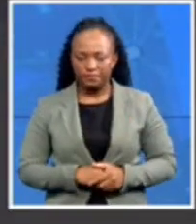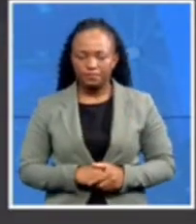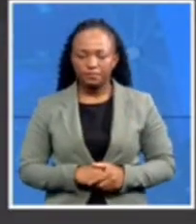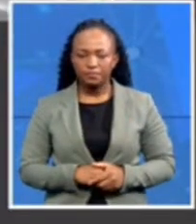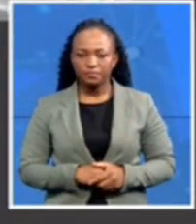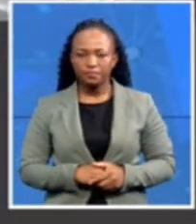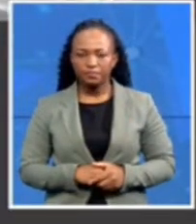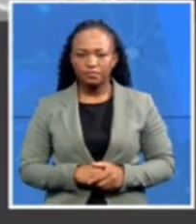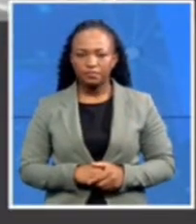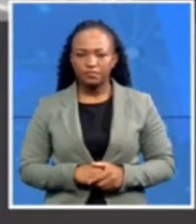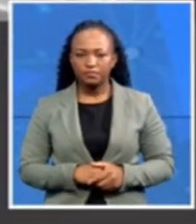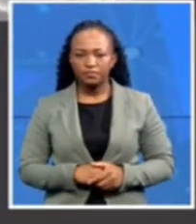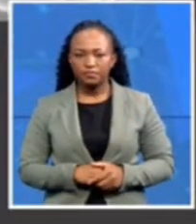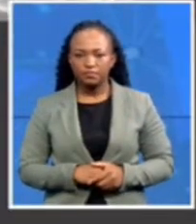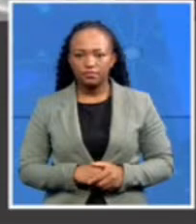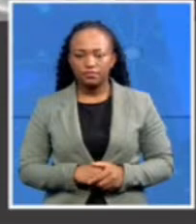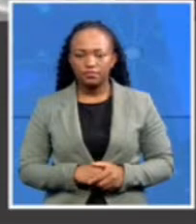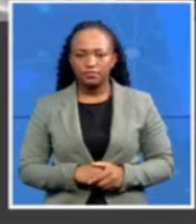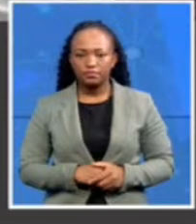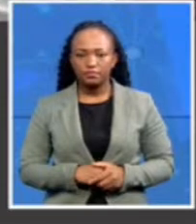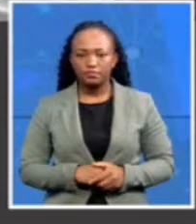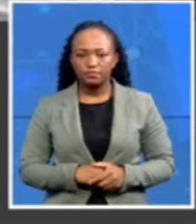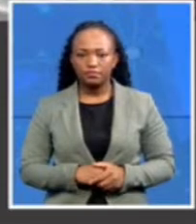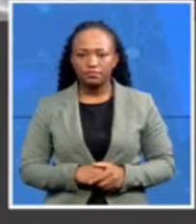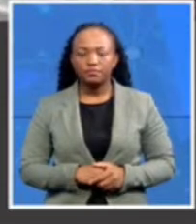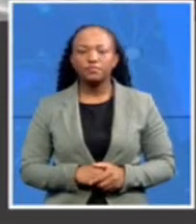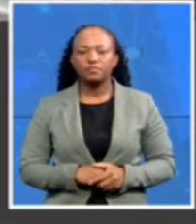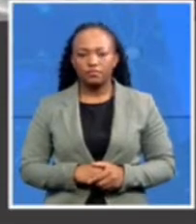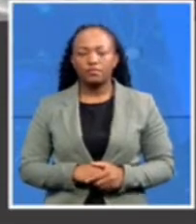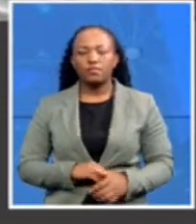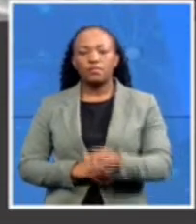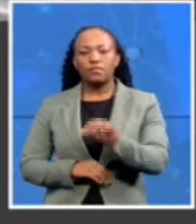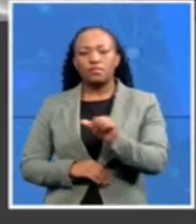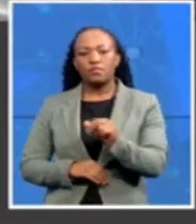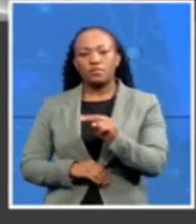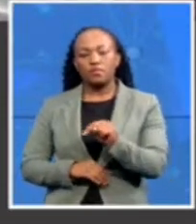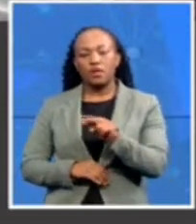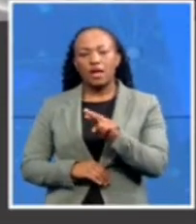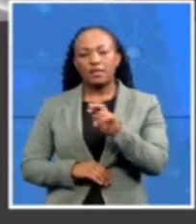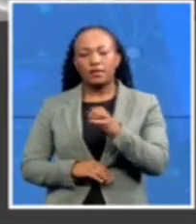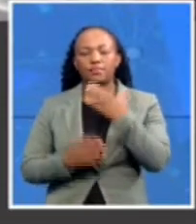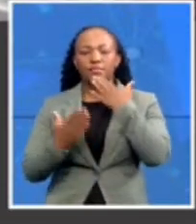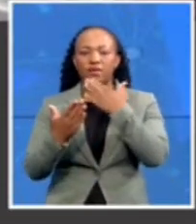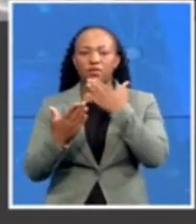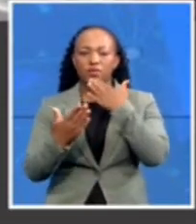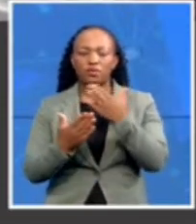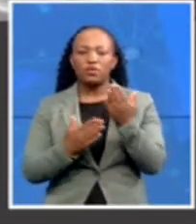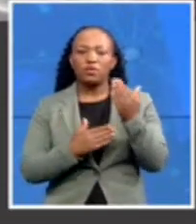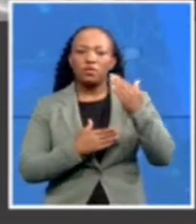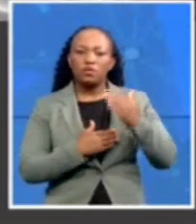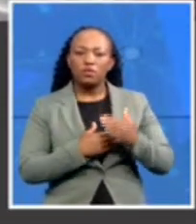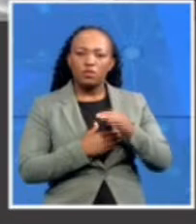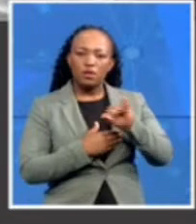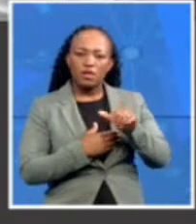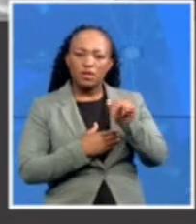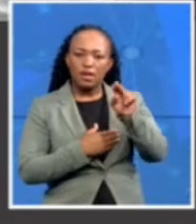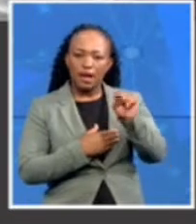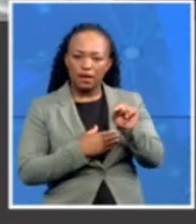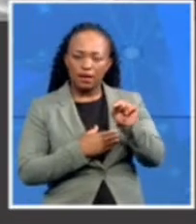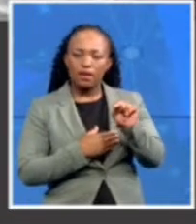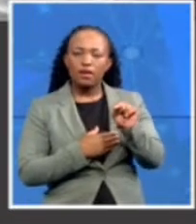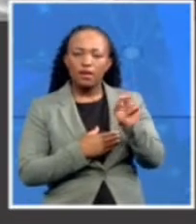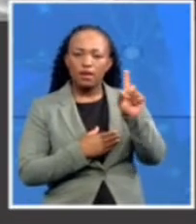Thank you, Andre. The next question comes from Jan Vermeulen. Please identify yourself,